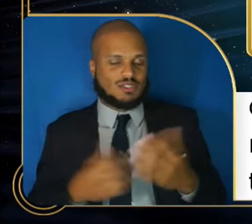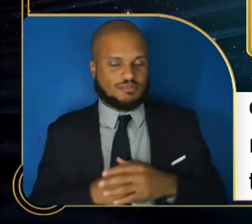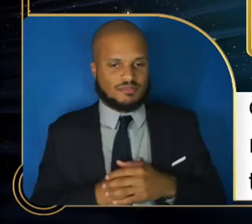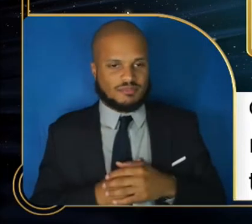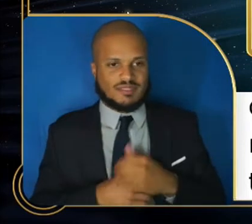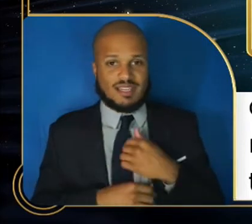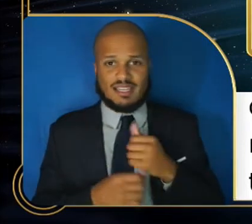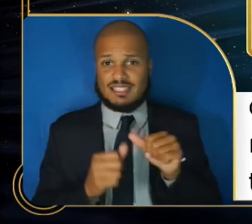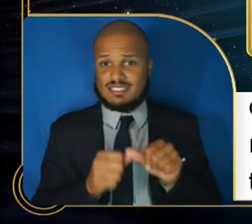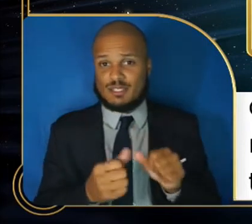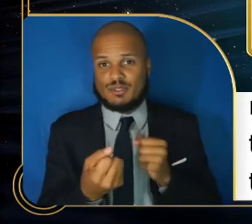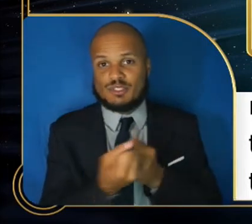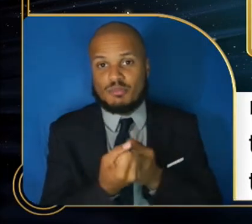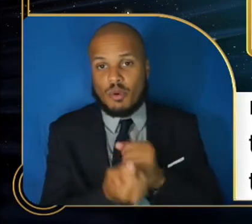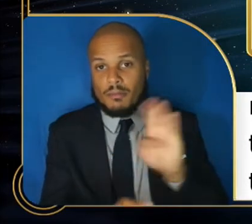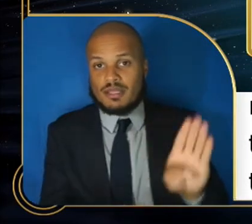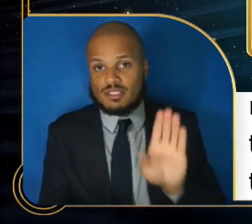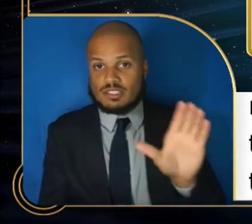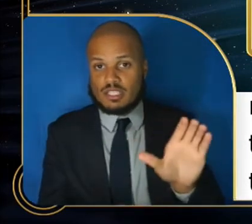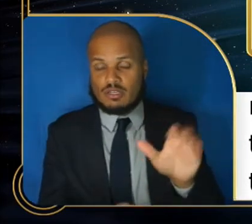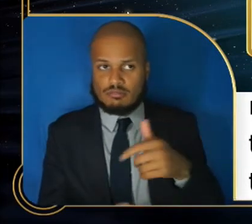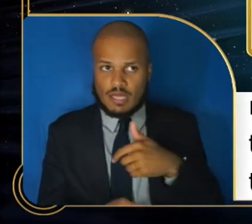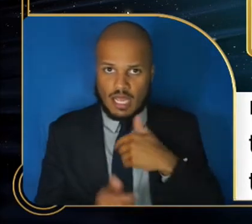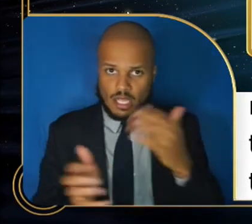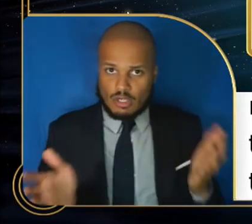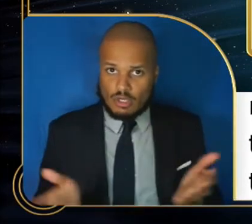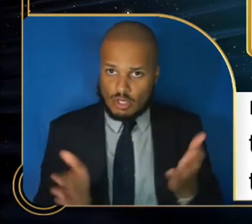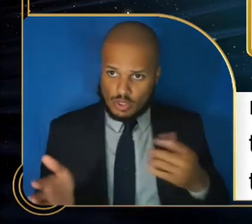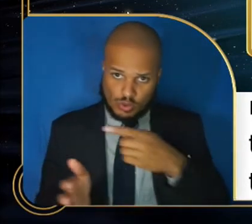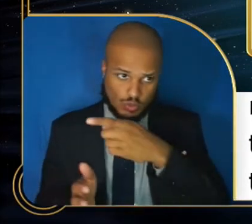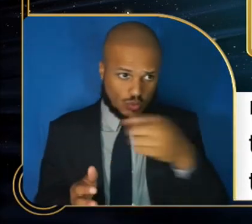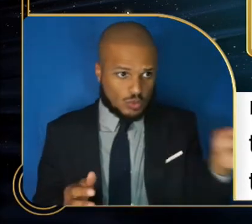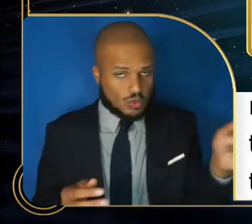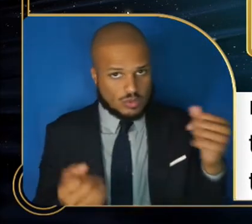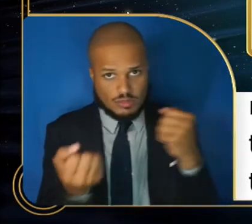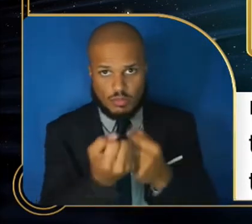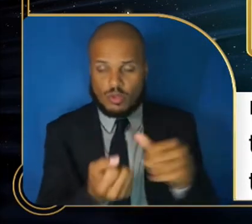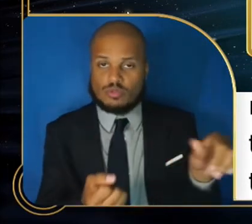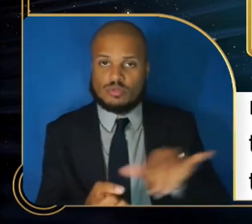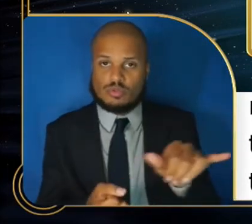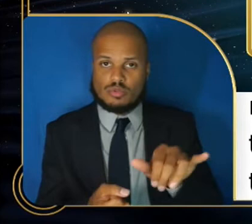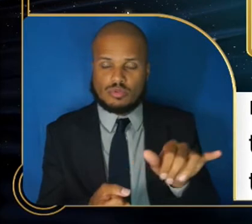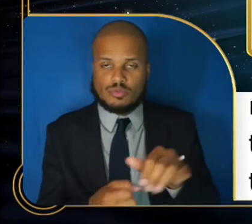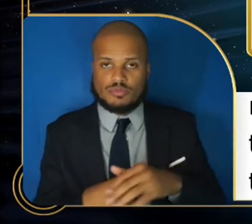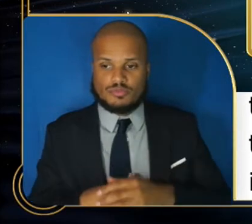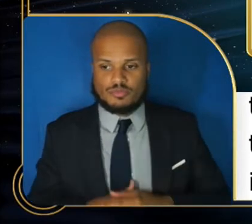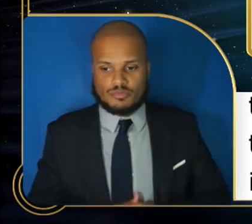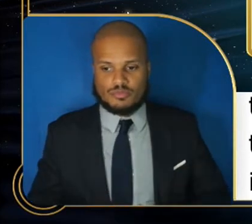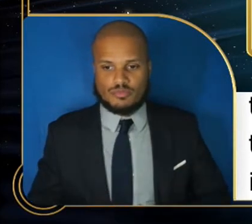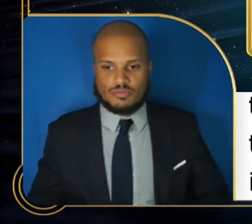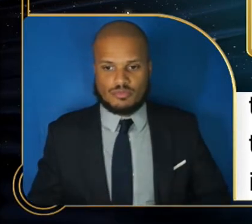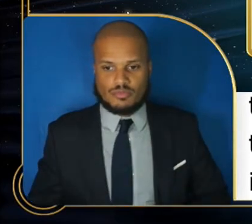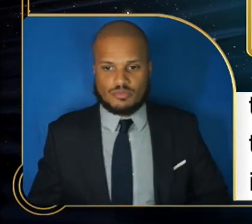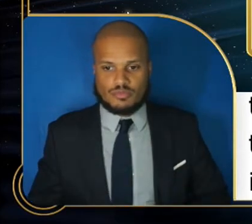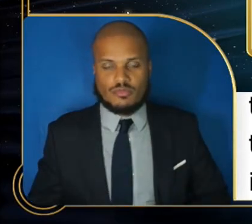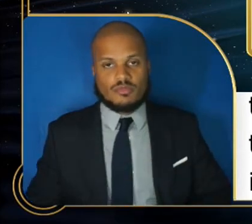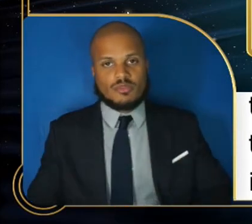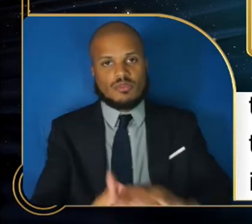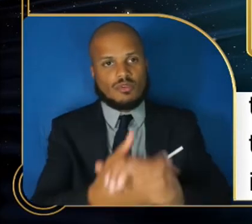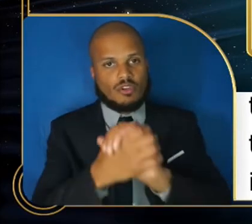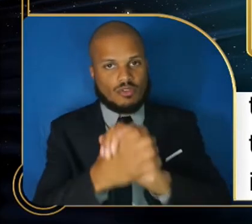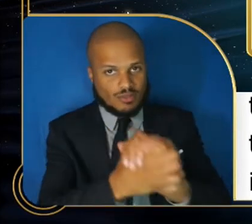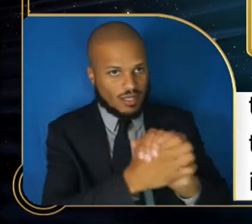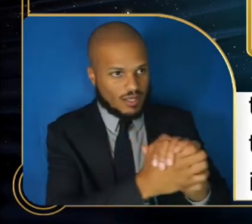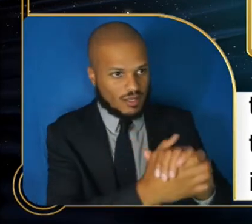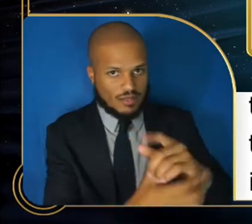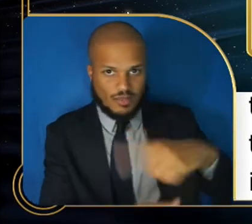center. I urge others to support the center and its great work. And I congratulate everyone